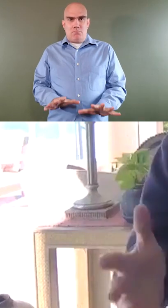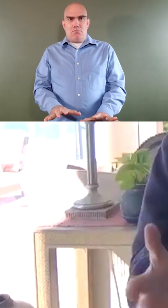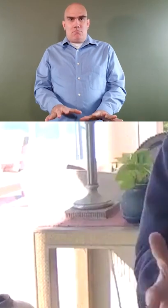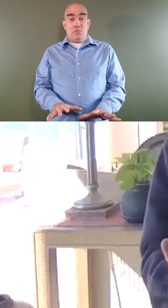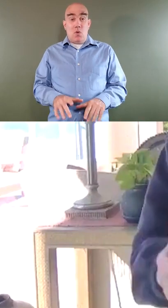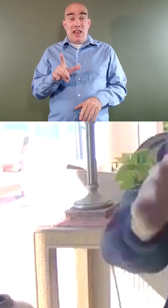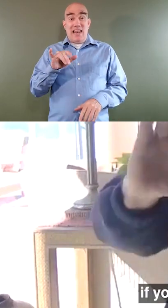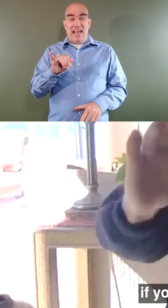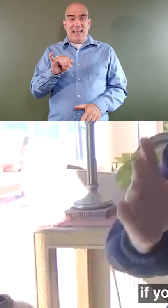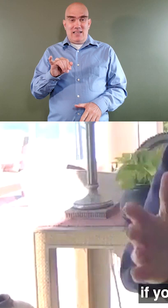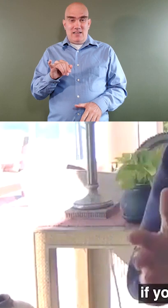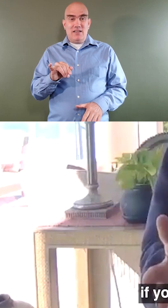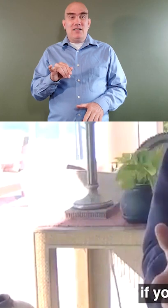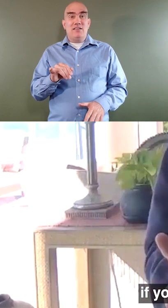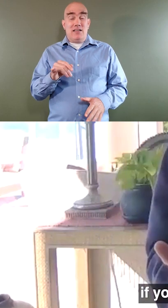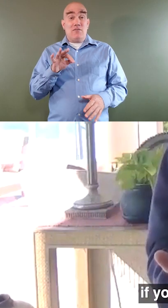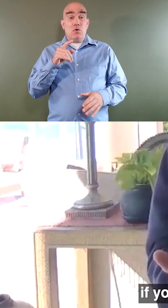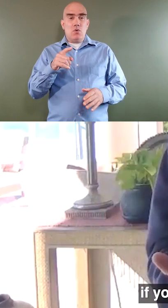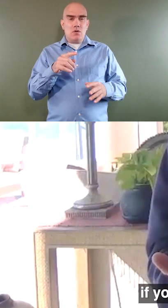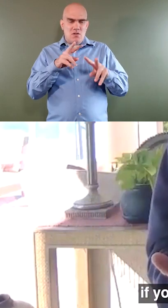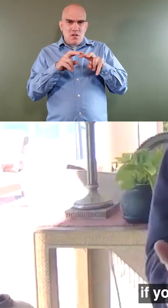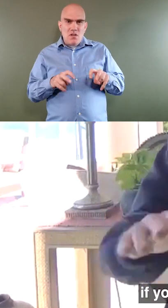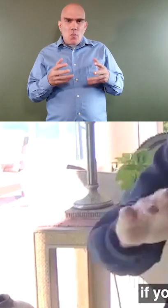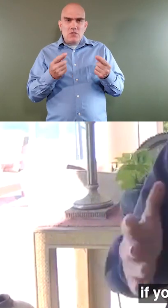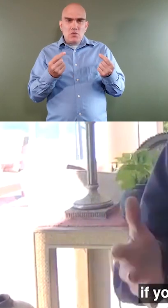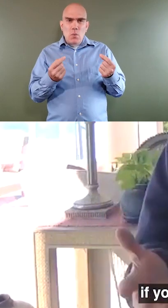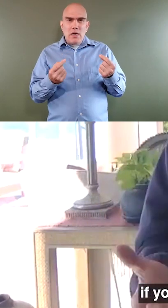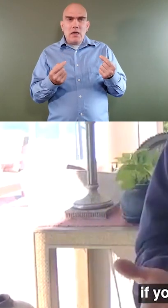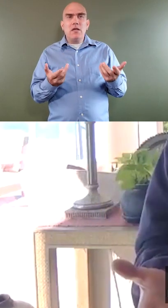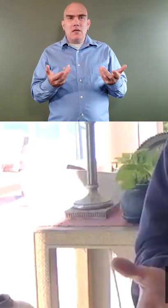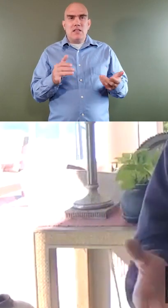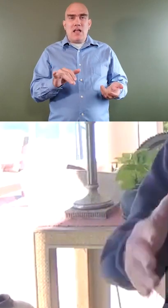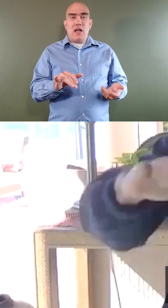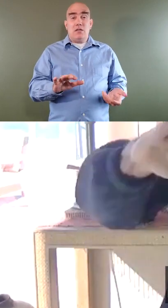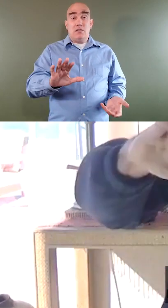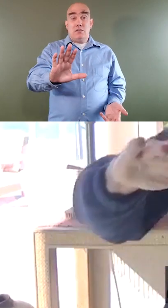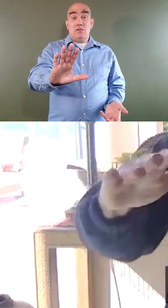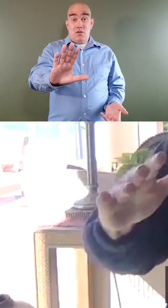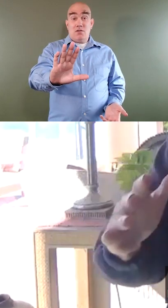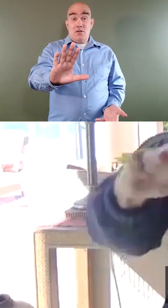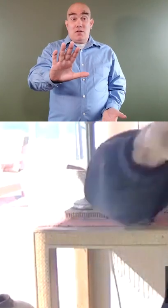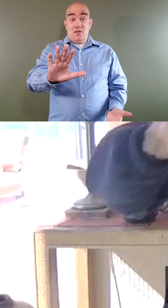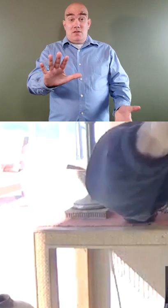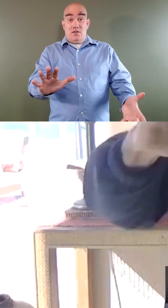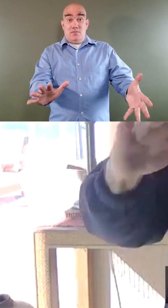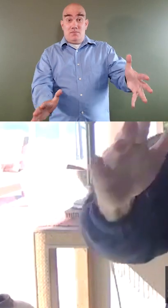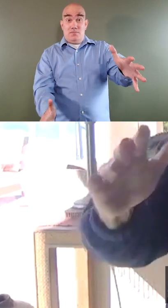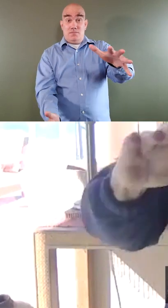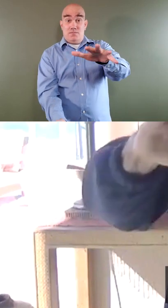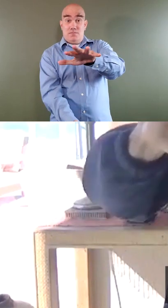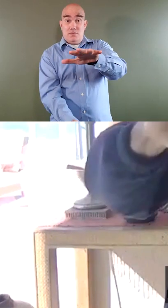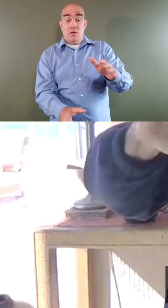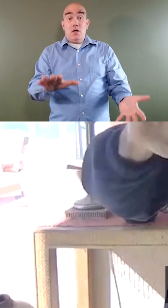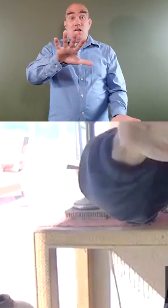and if you tease apart the what you're doing is you're applying a